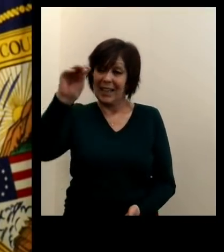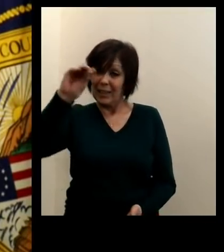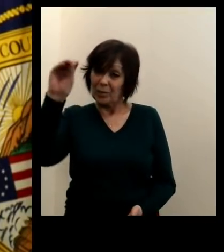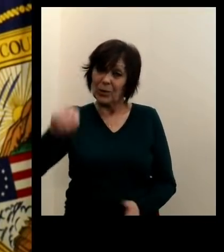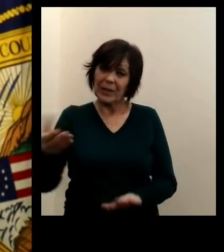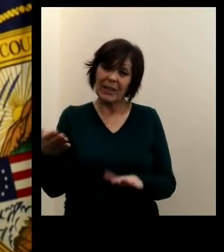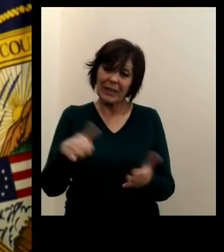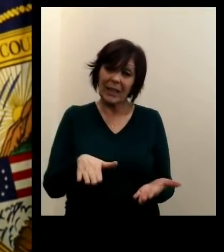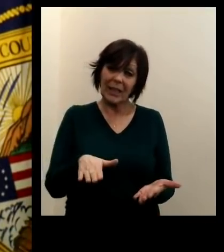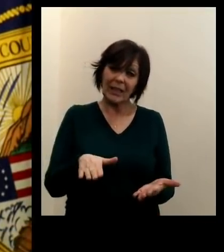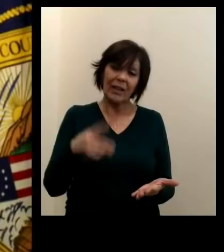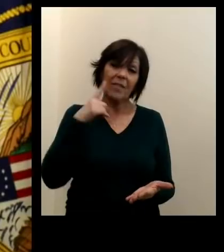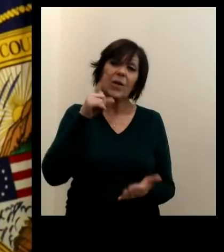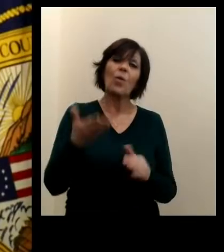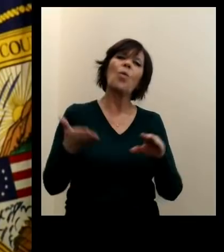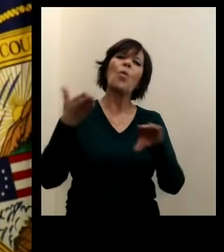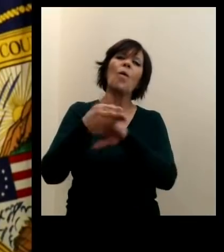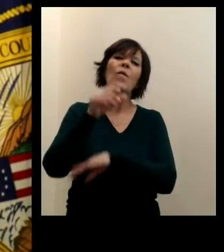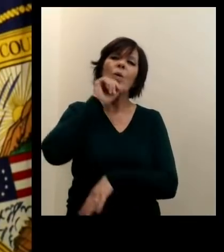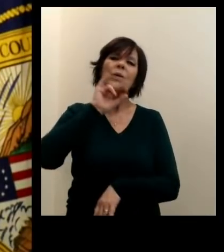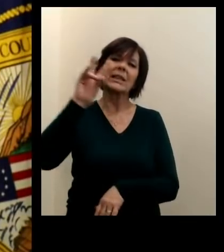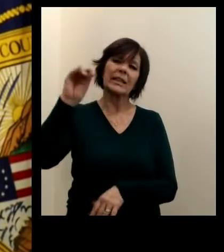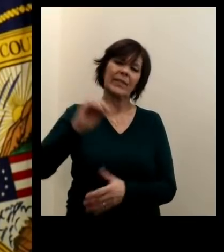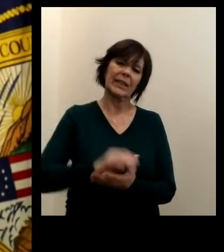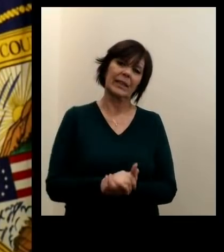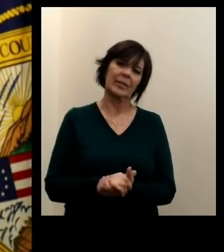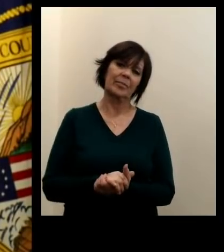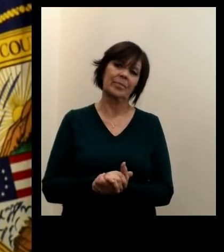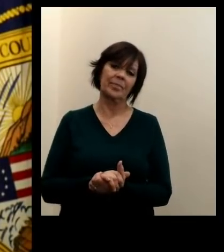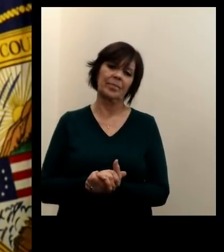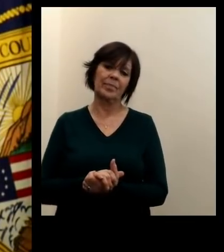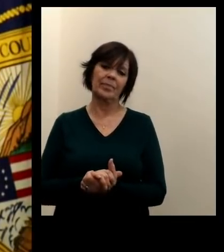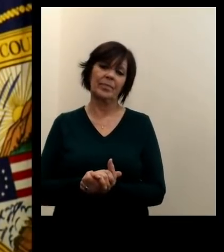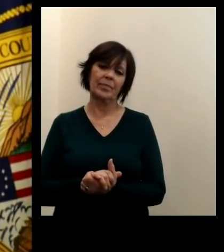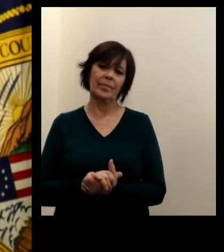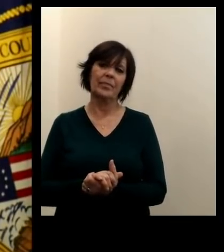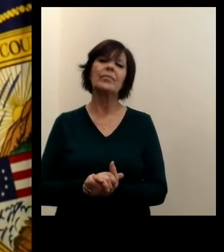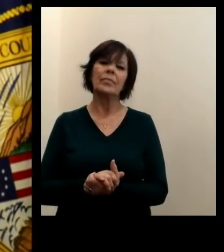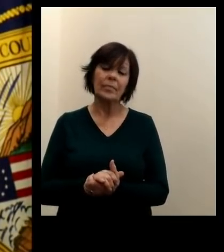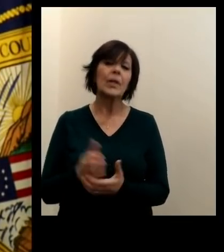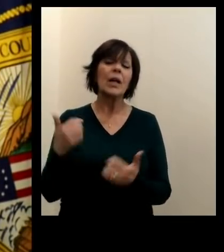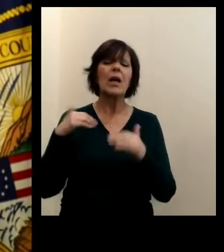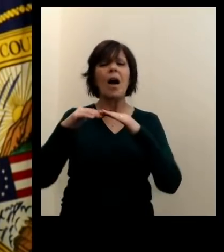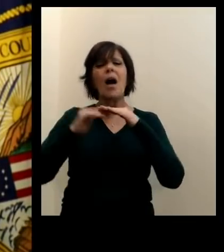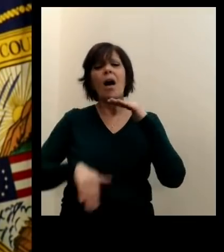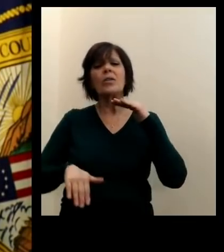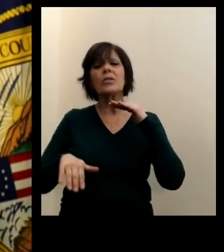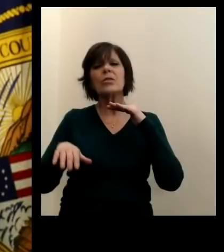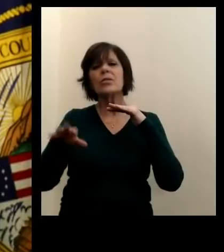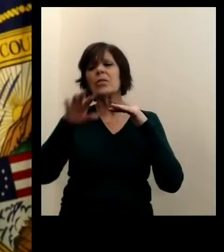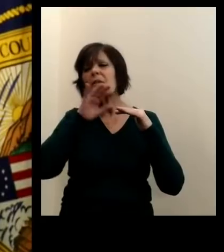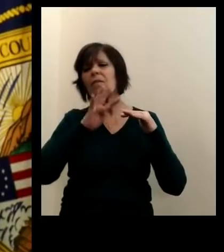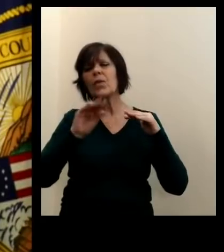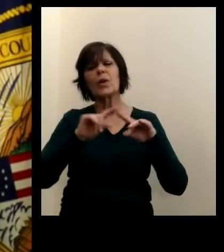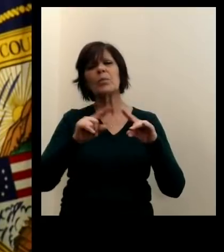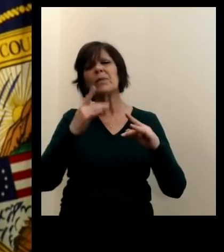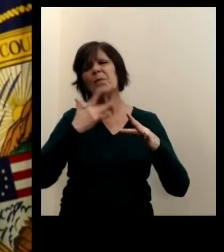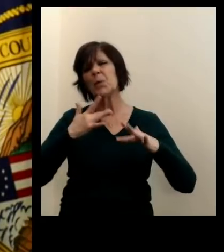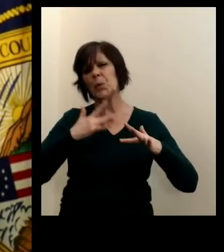Erie County are for those over the age of 70. We've had deaths under the age of 40, but very